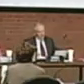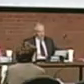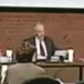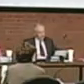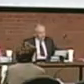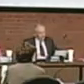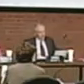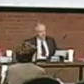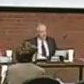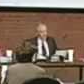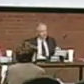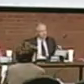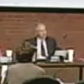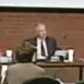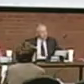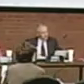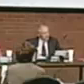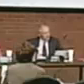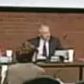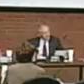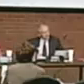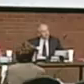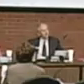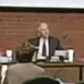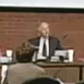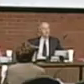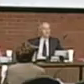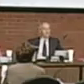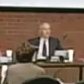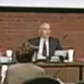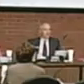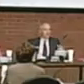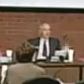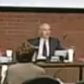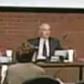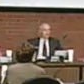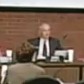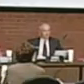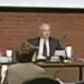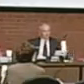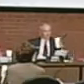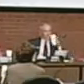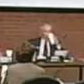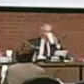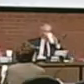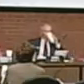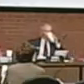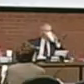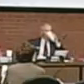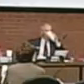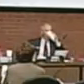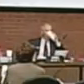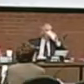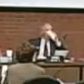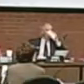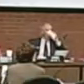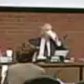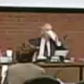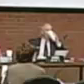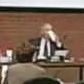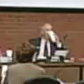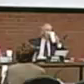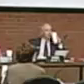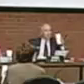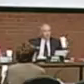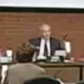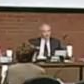KDE demands and guidelines and goals and their vision for what we are, then I would hope that they would jump